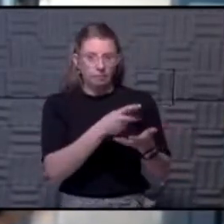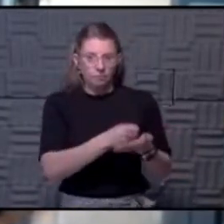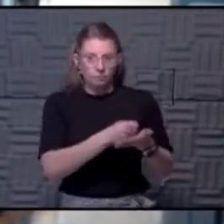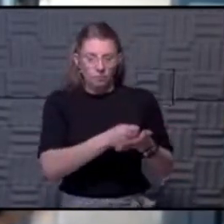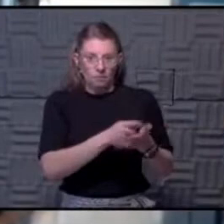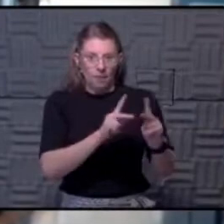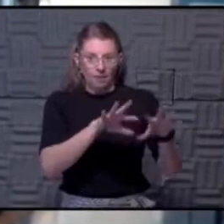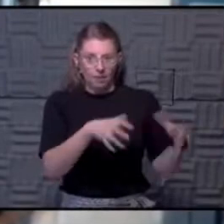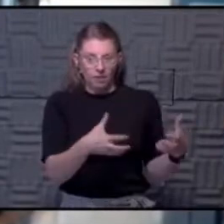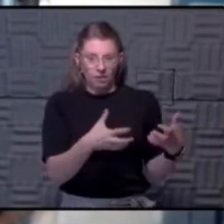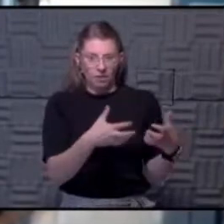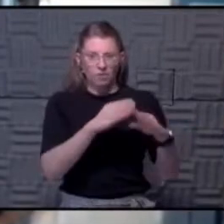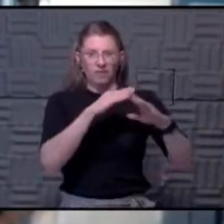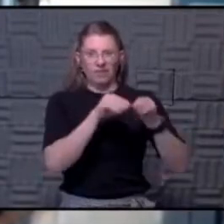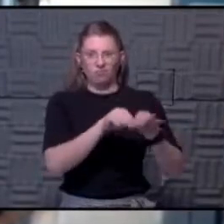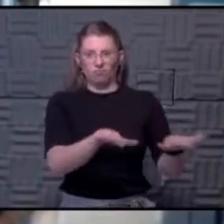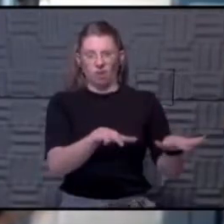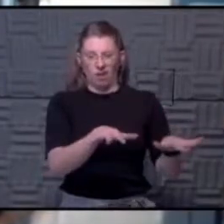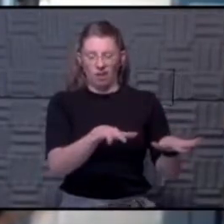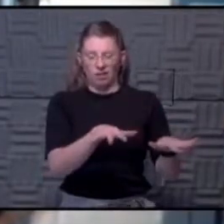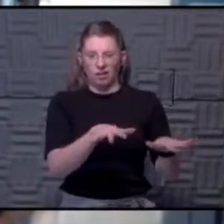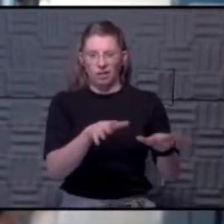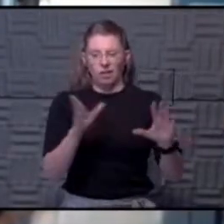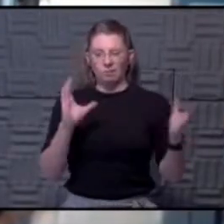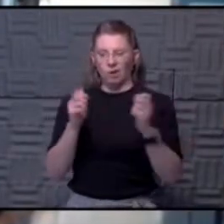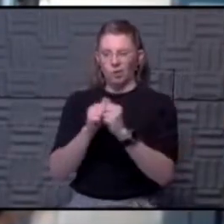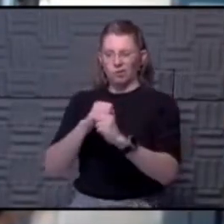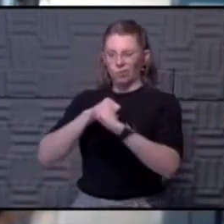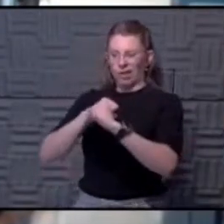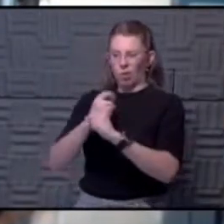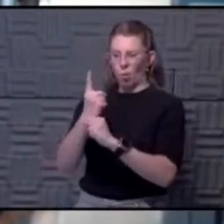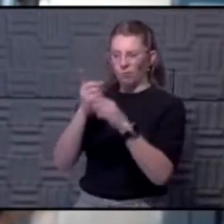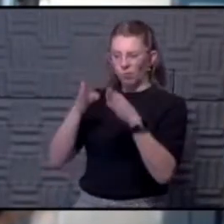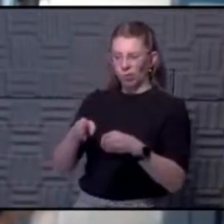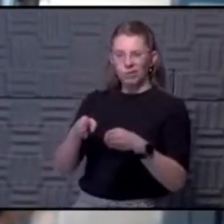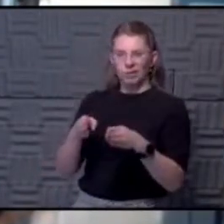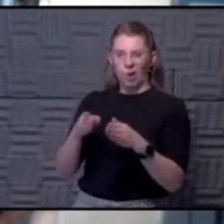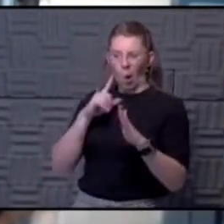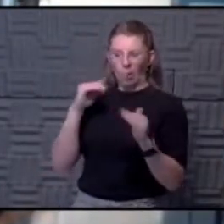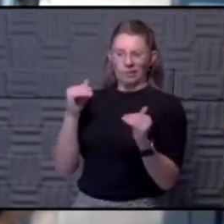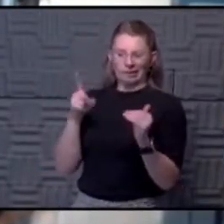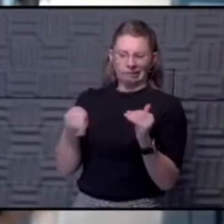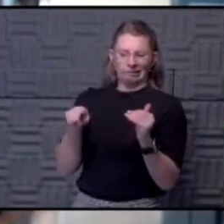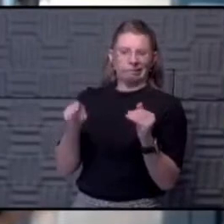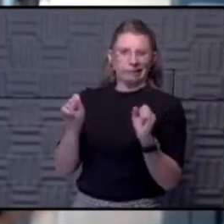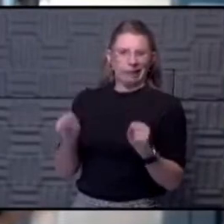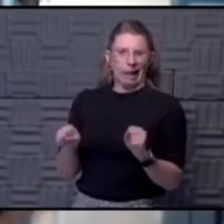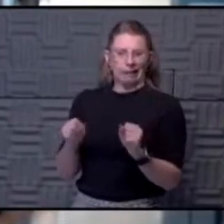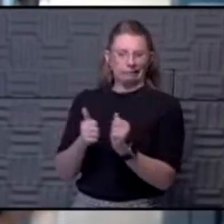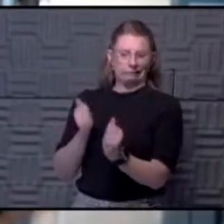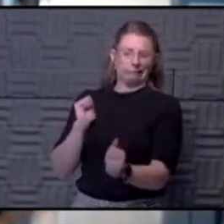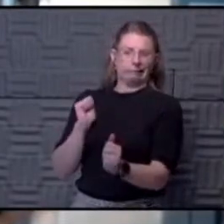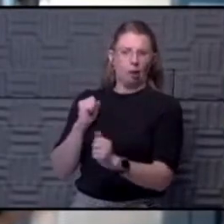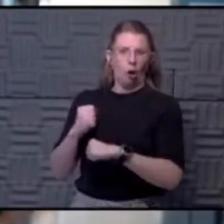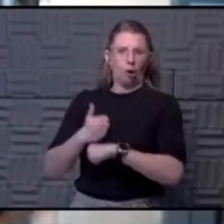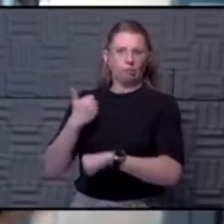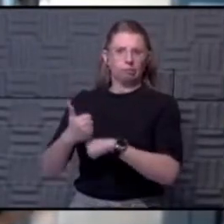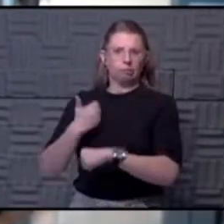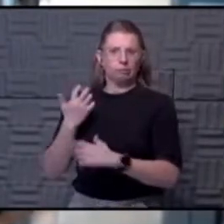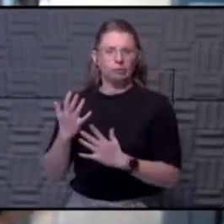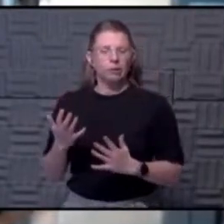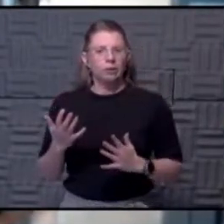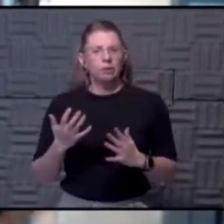prevent spread within a population versus protecting one individual, instead hoping that they can stay out of harm's way? And there's